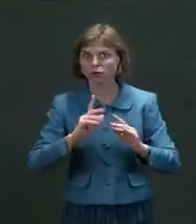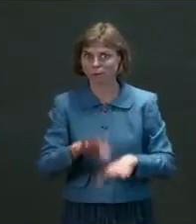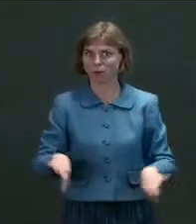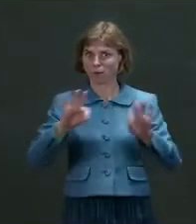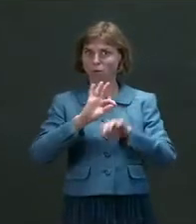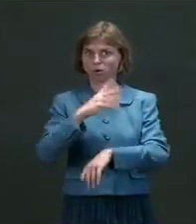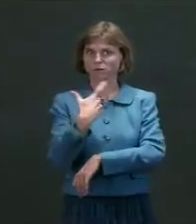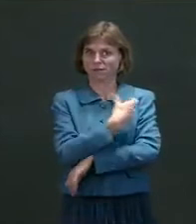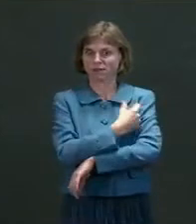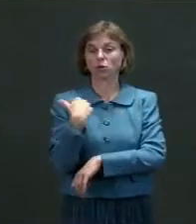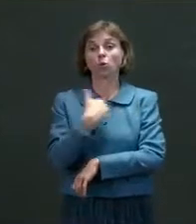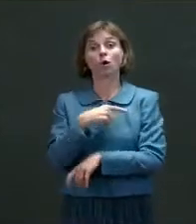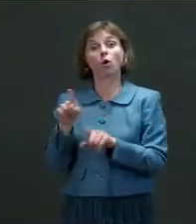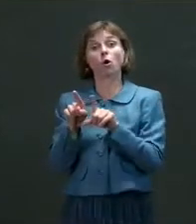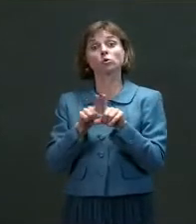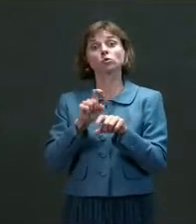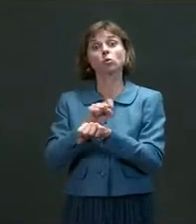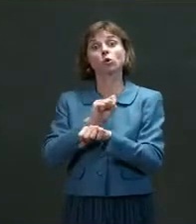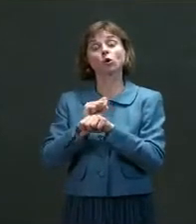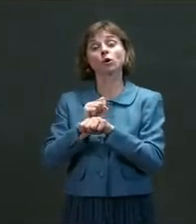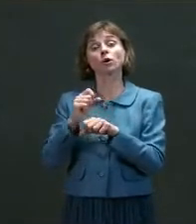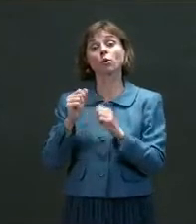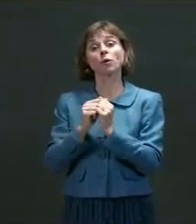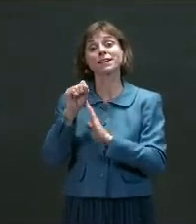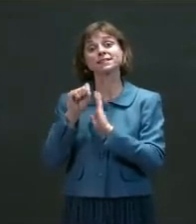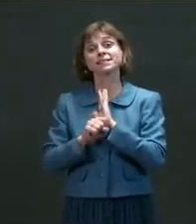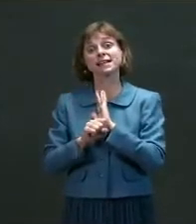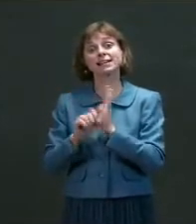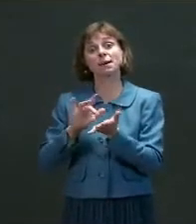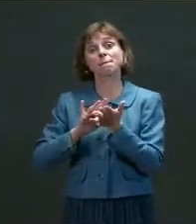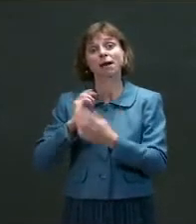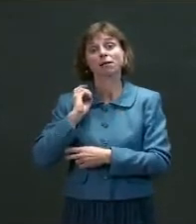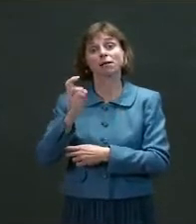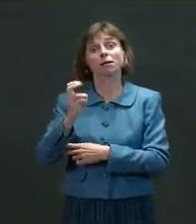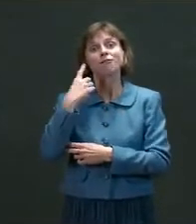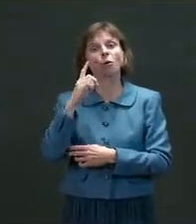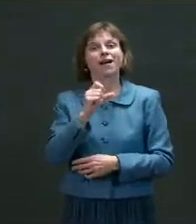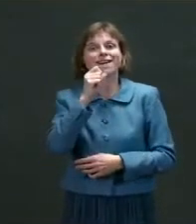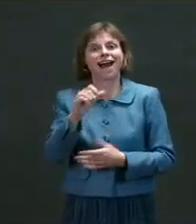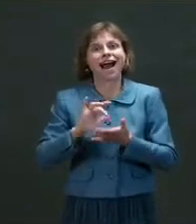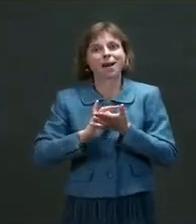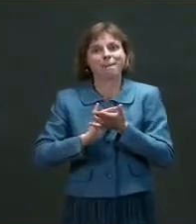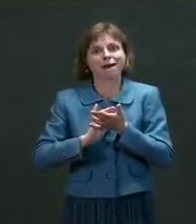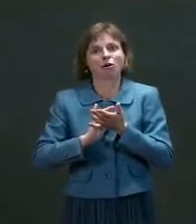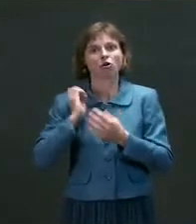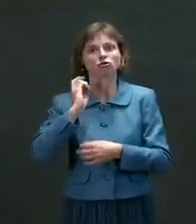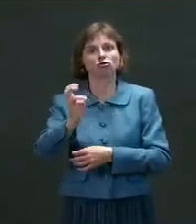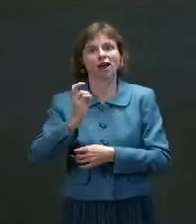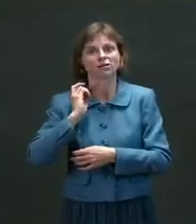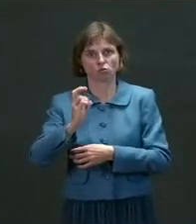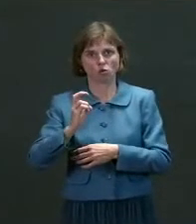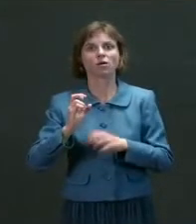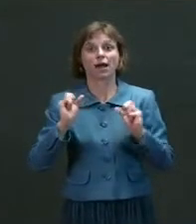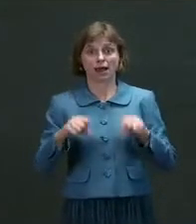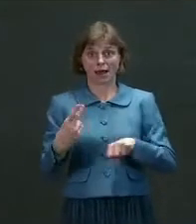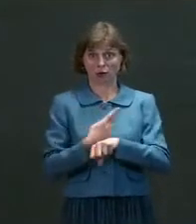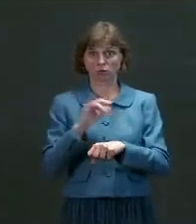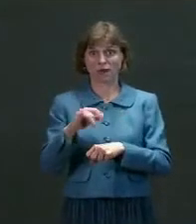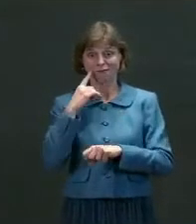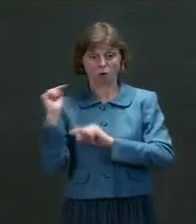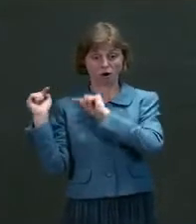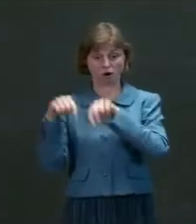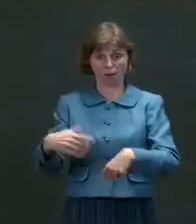ensure that we've got non-medical transport available that they can use if they want to come out here to one of these sites or any other sites.